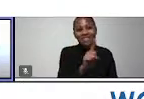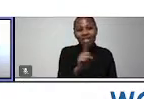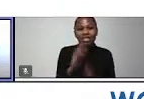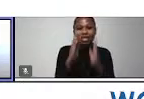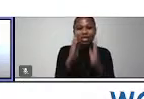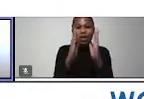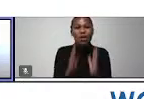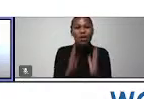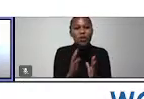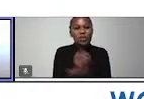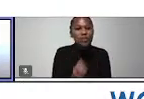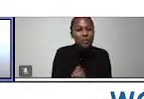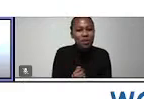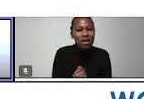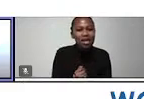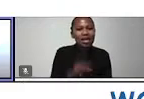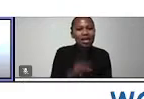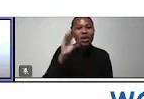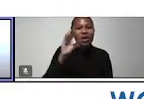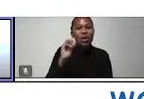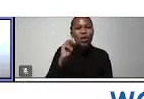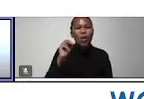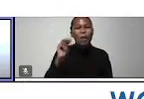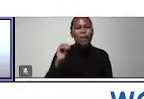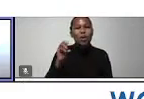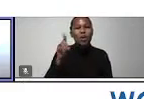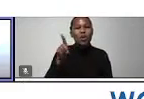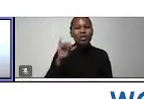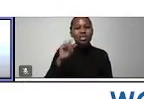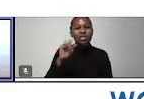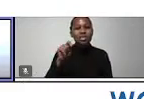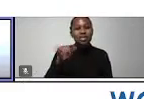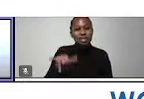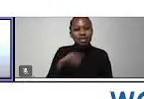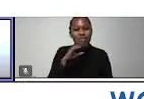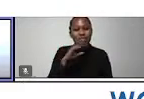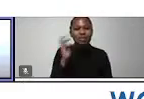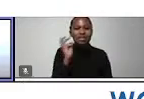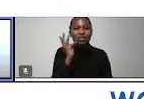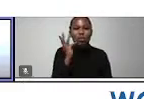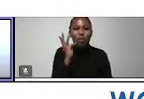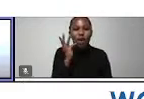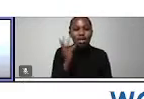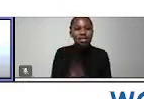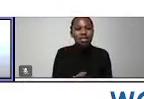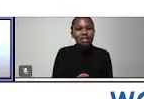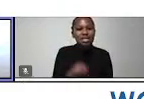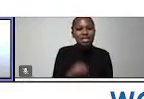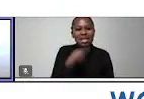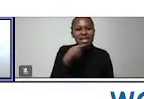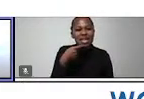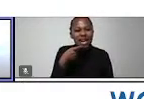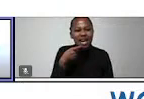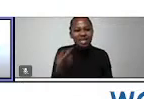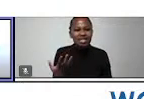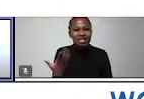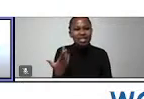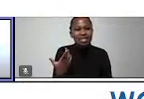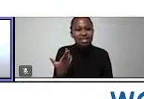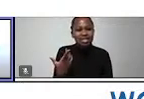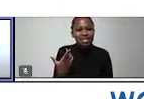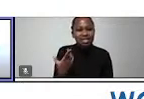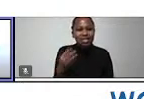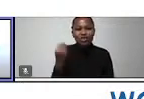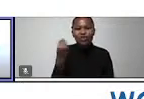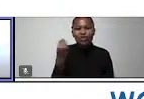your commodity. The under the commodities is wine, citrus and nuts, it's dairy, and the deciduous fruit. And